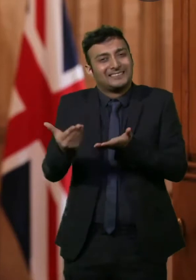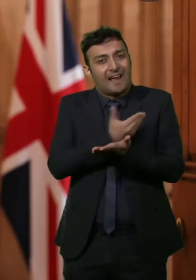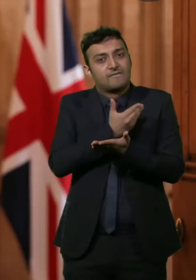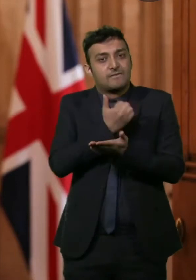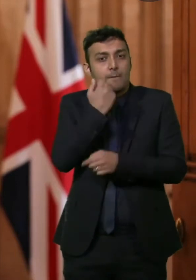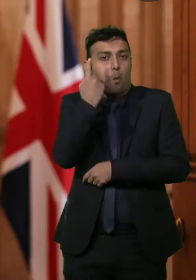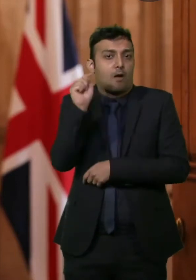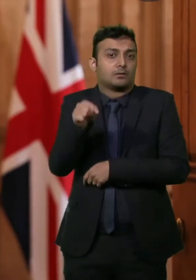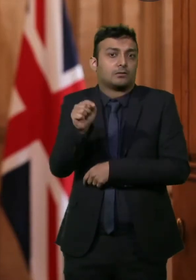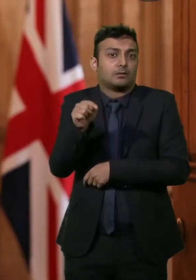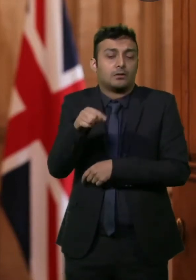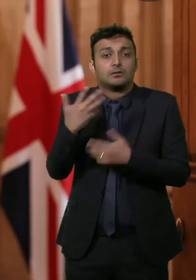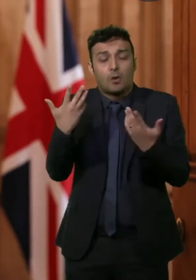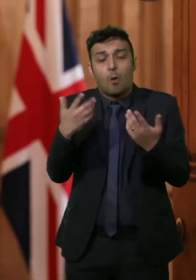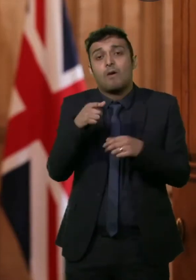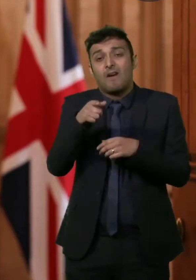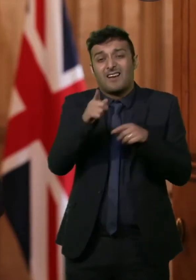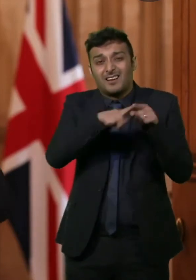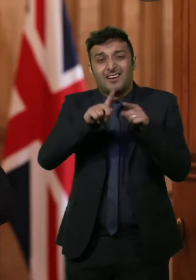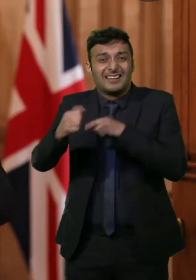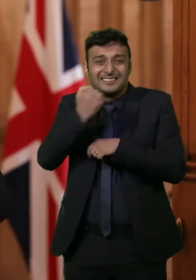17th, June the 21st, and so on.